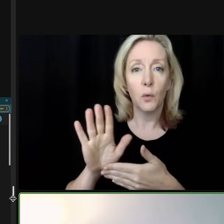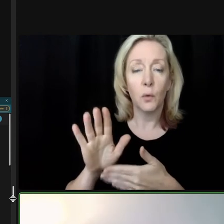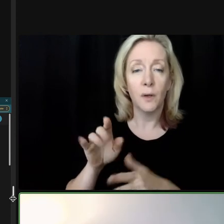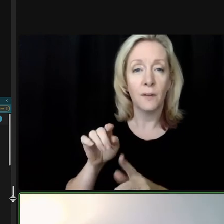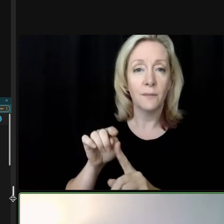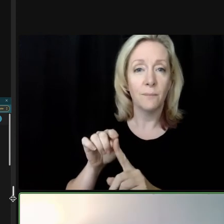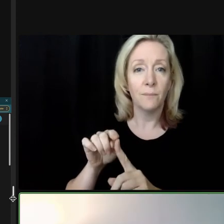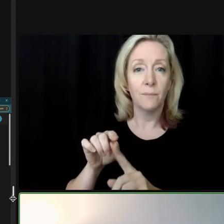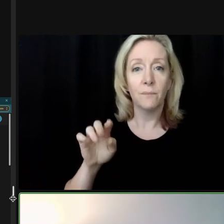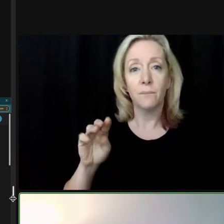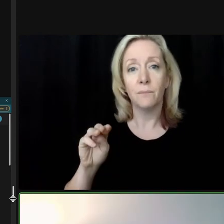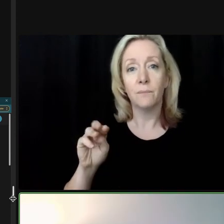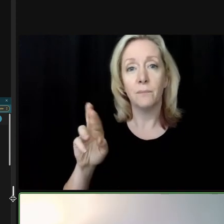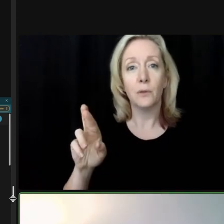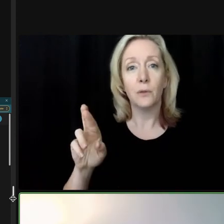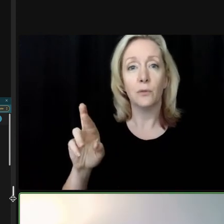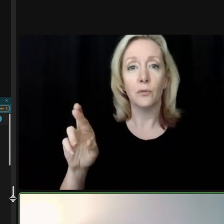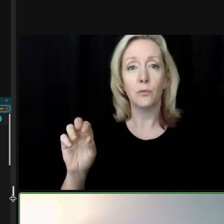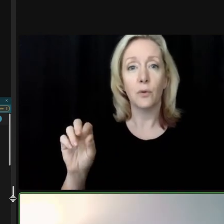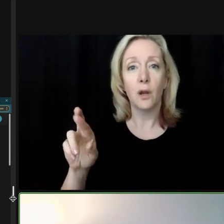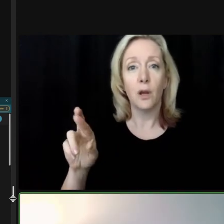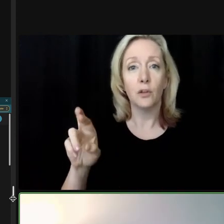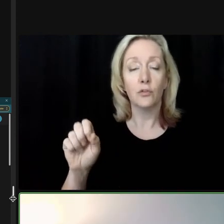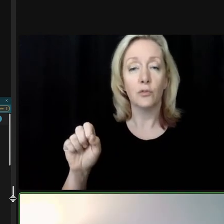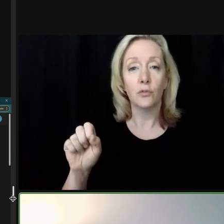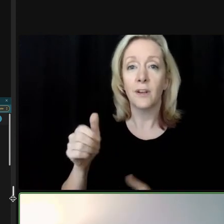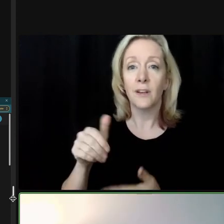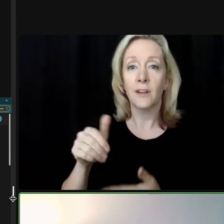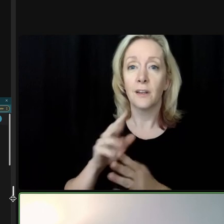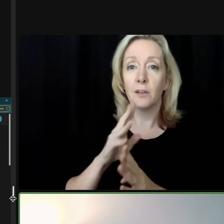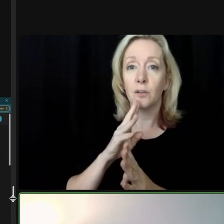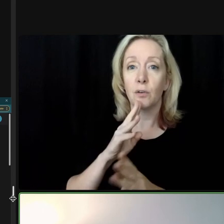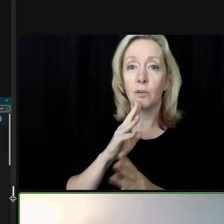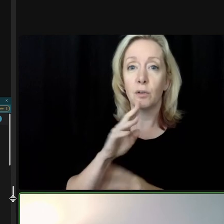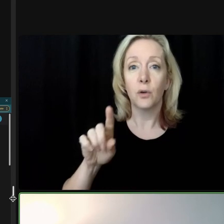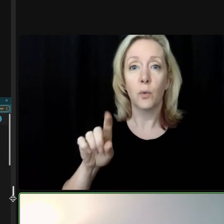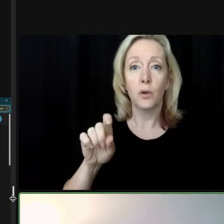him. So this is Mr. Rogers at 120 words per minute.